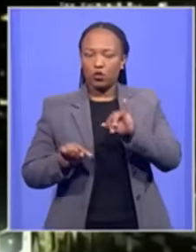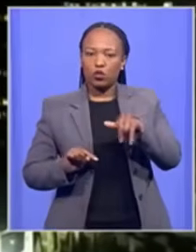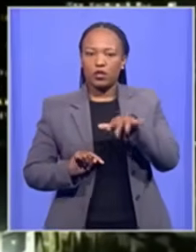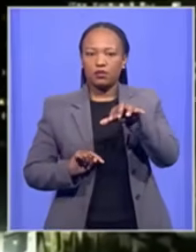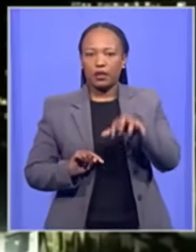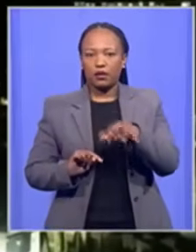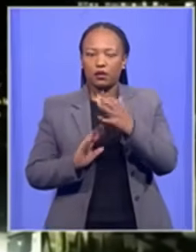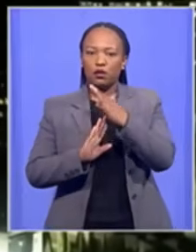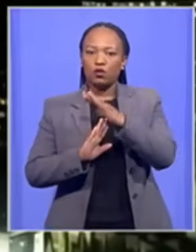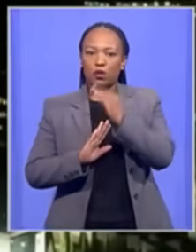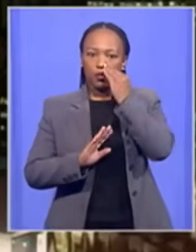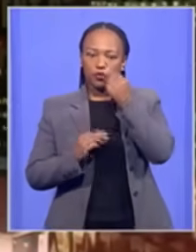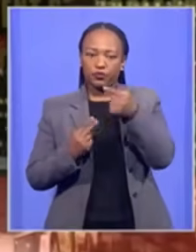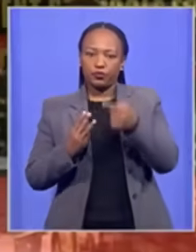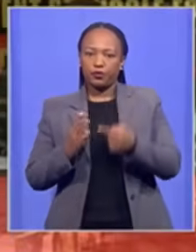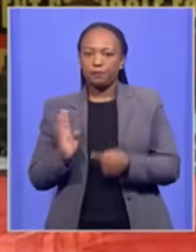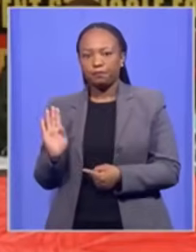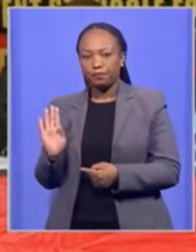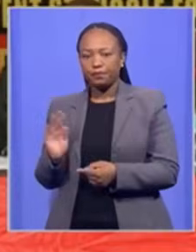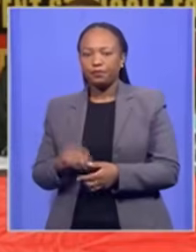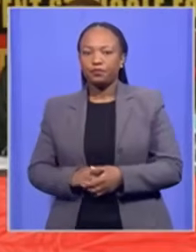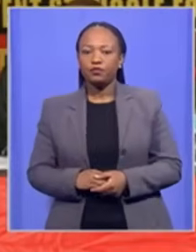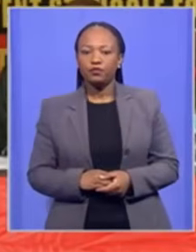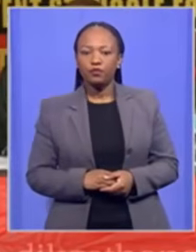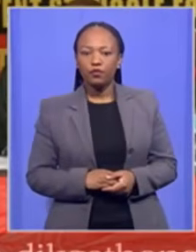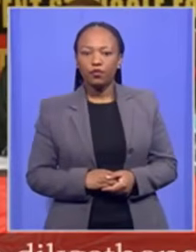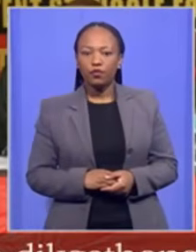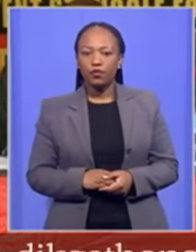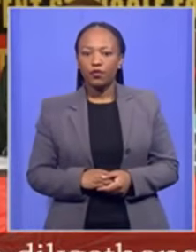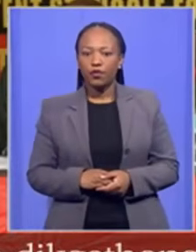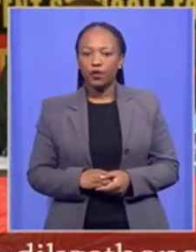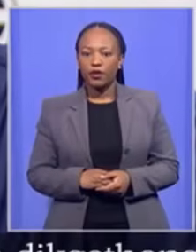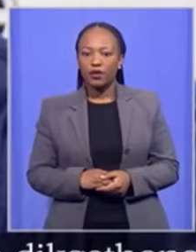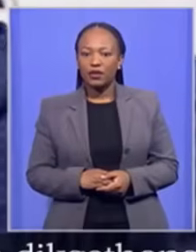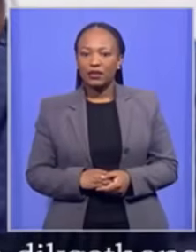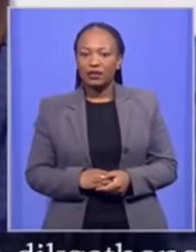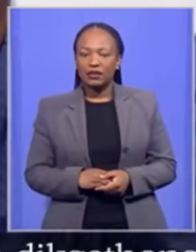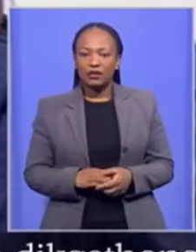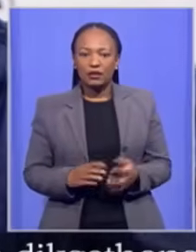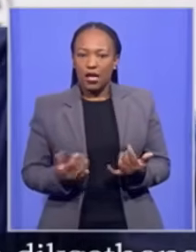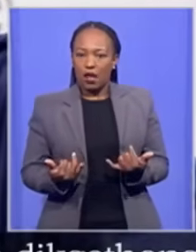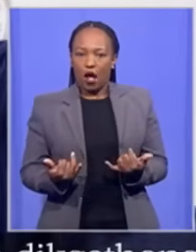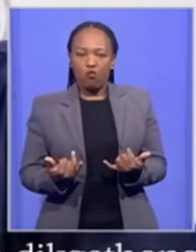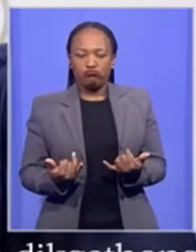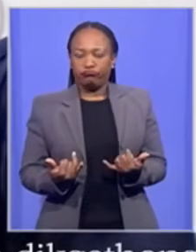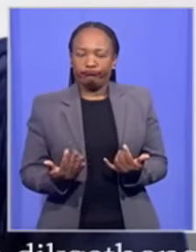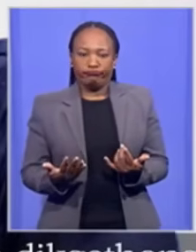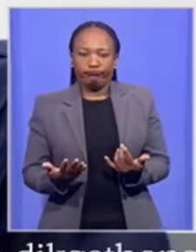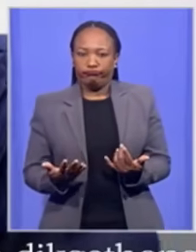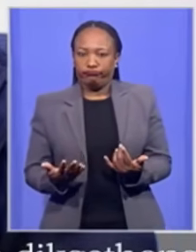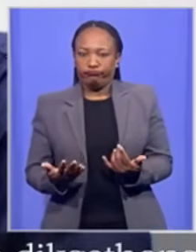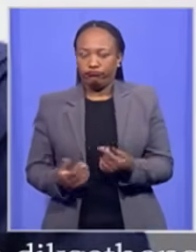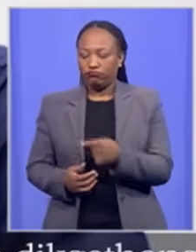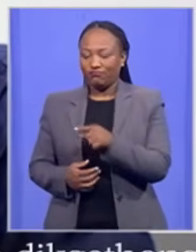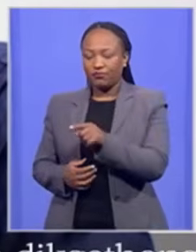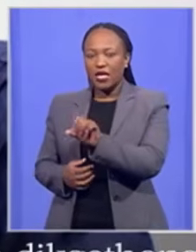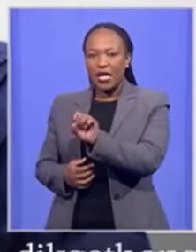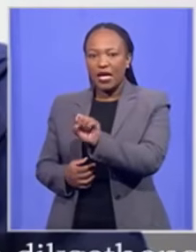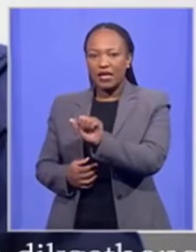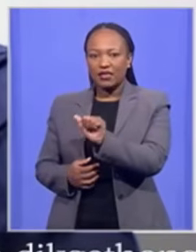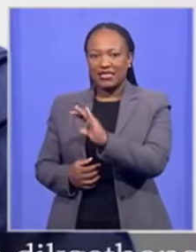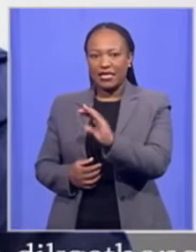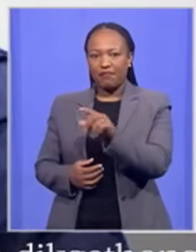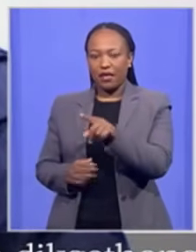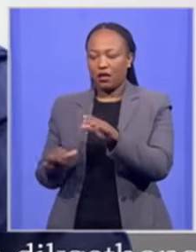tše. We might have reached a stage where we are unable to persuade the South African